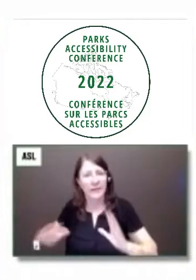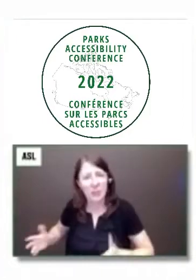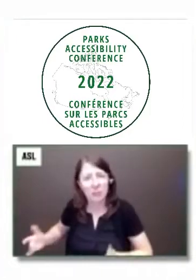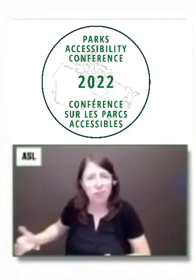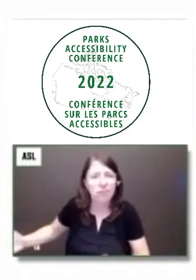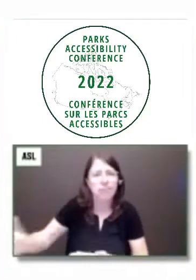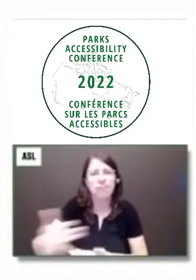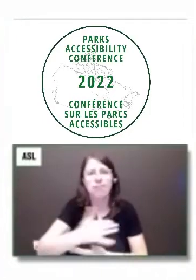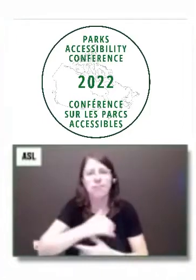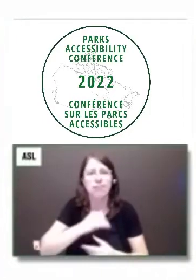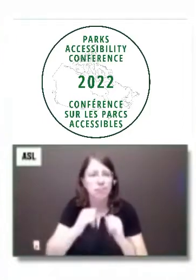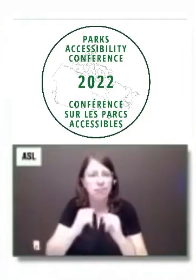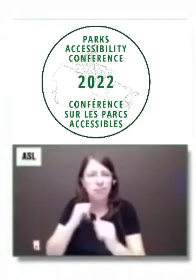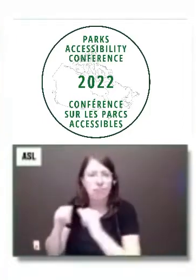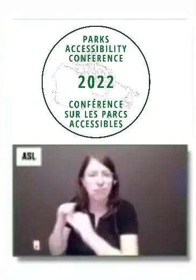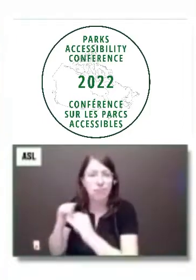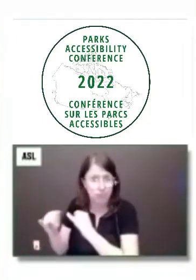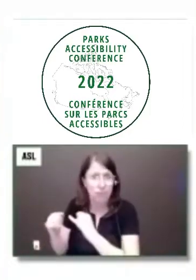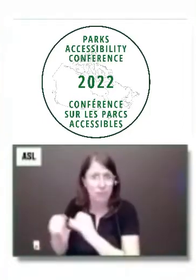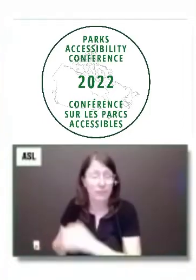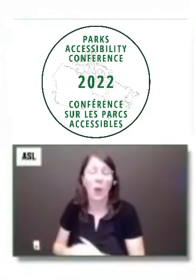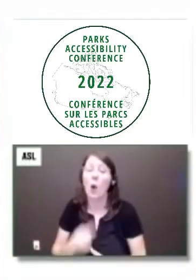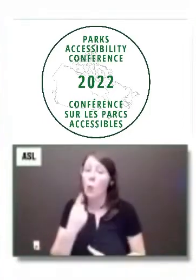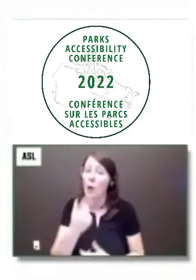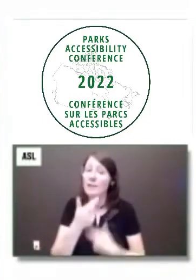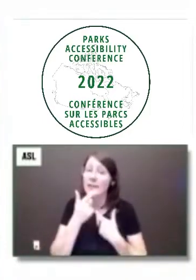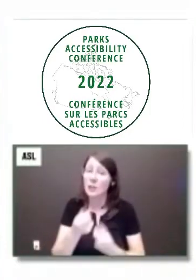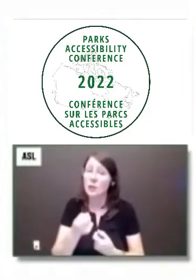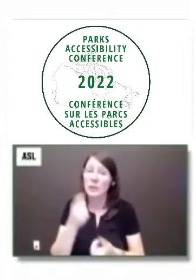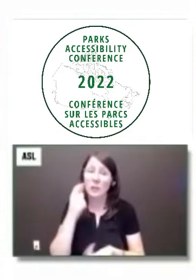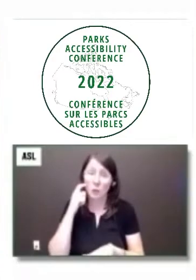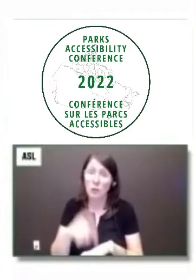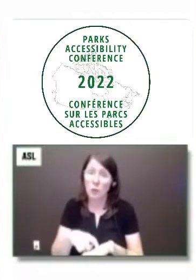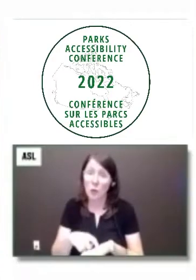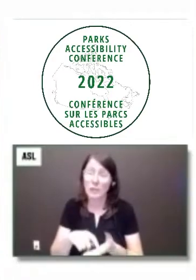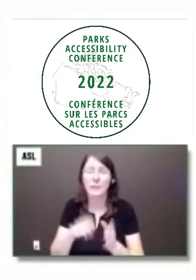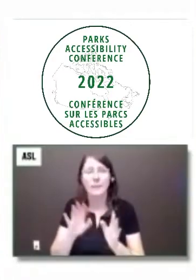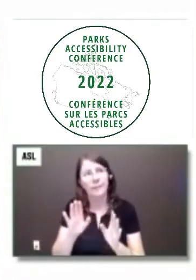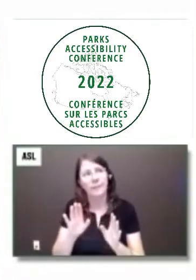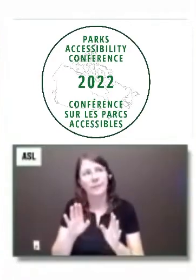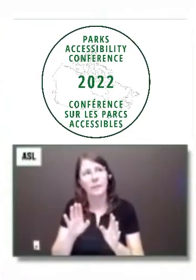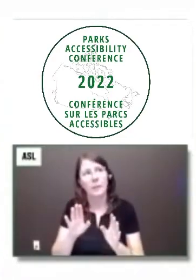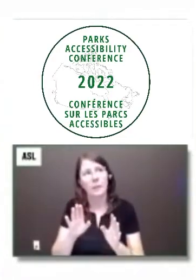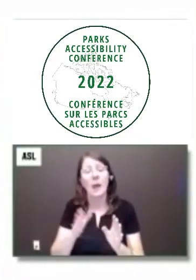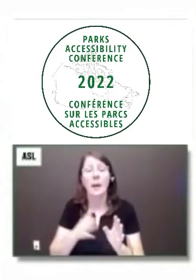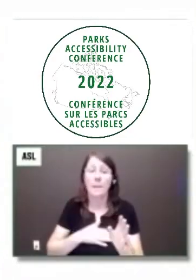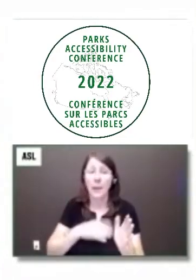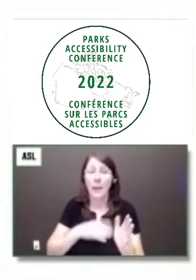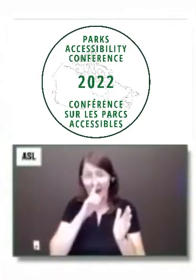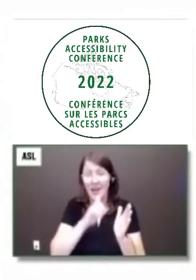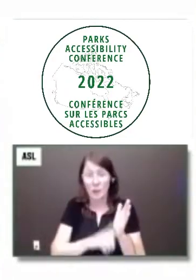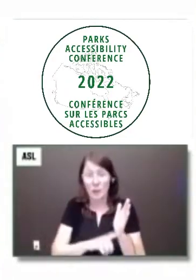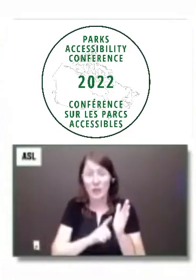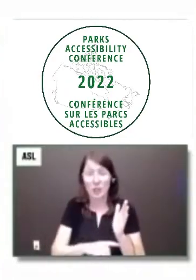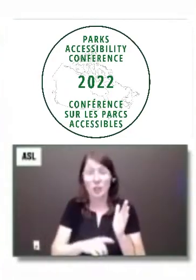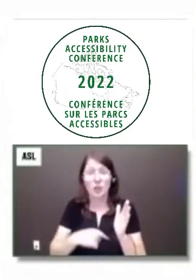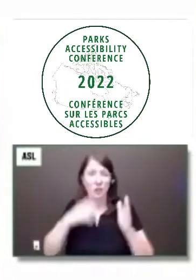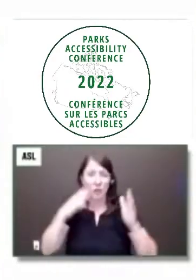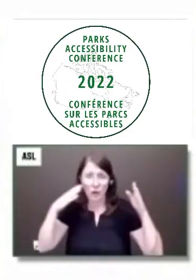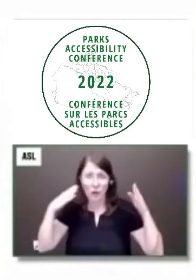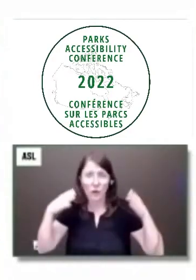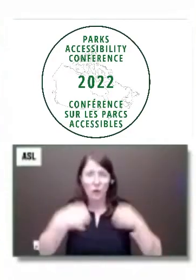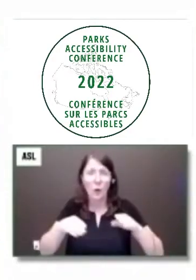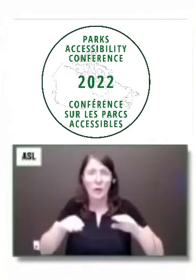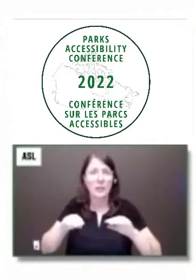routes can be, again, my research is really more on the mobility area, so my focus is more on that.